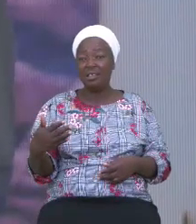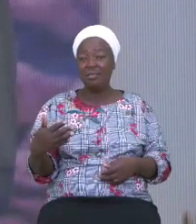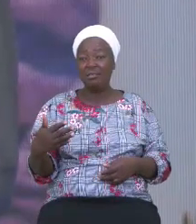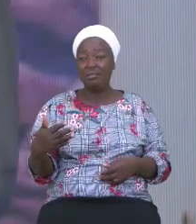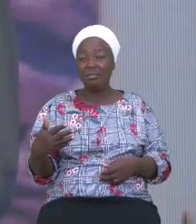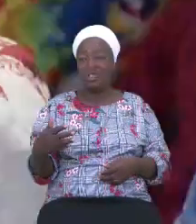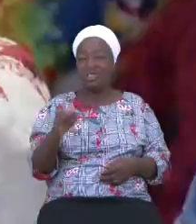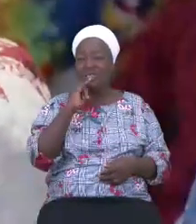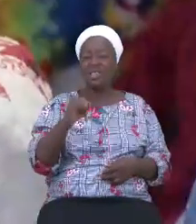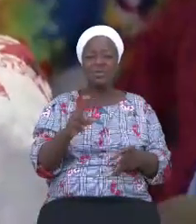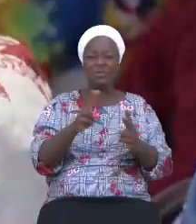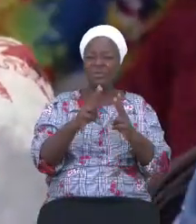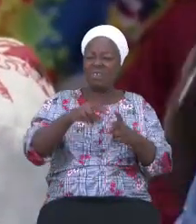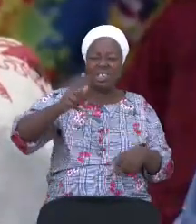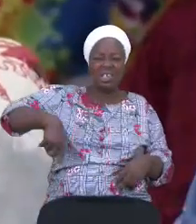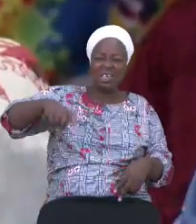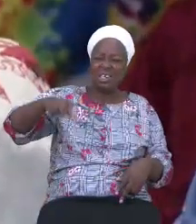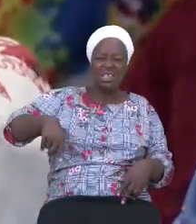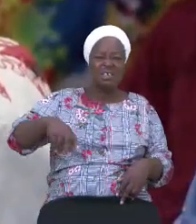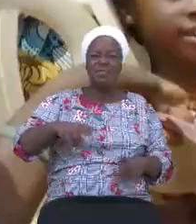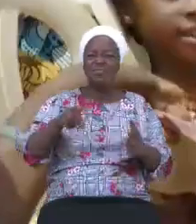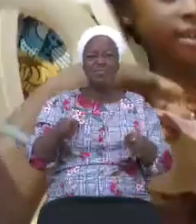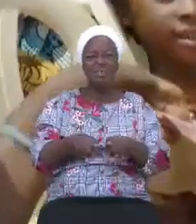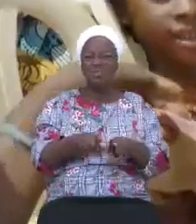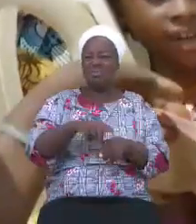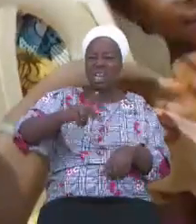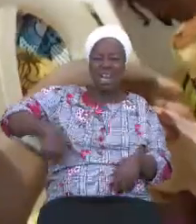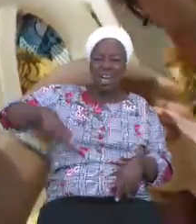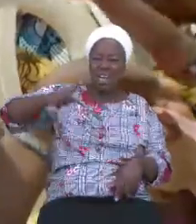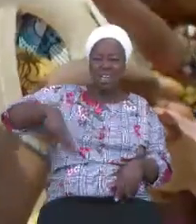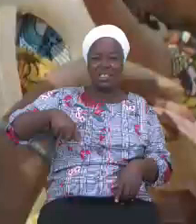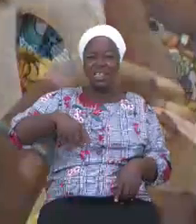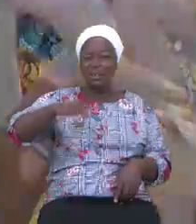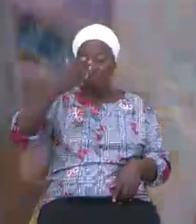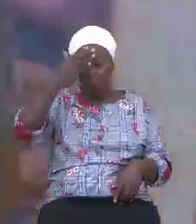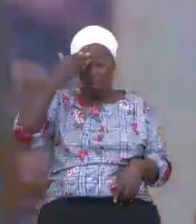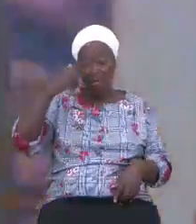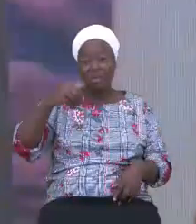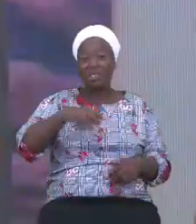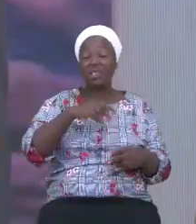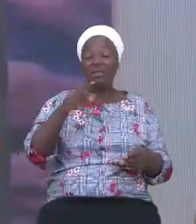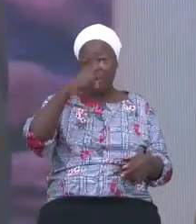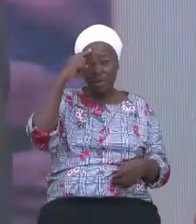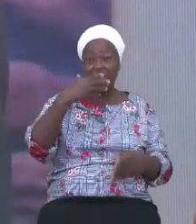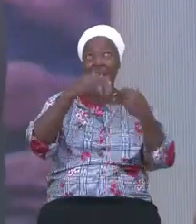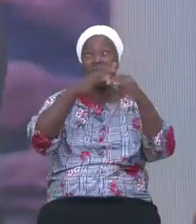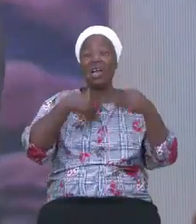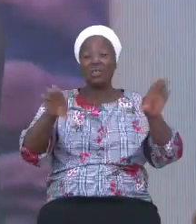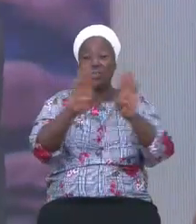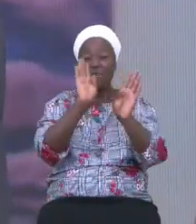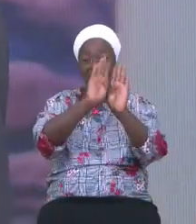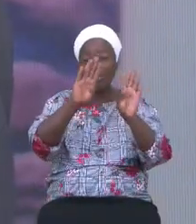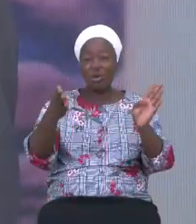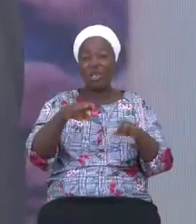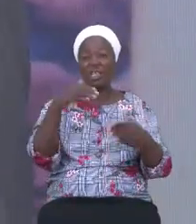It's too late. I said it's too late. Heaven has closed the door against him. Whatever